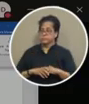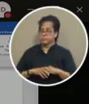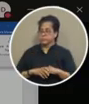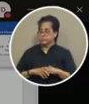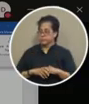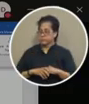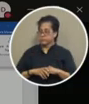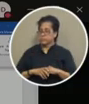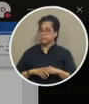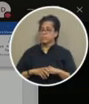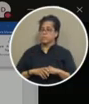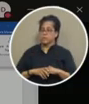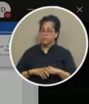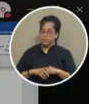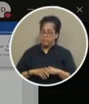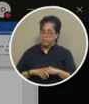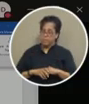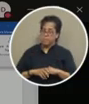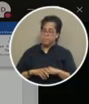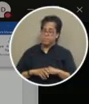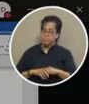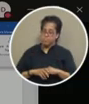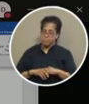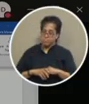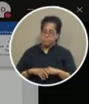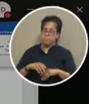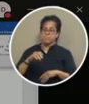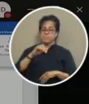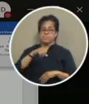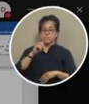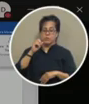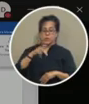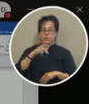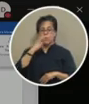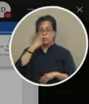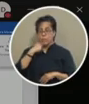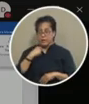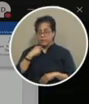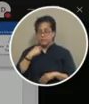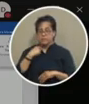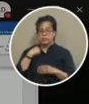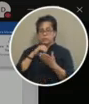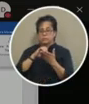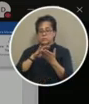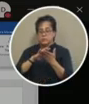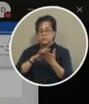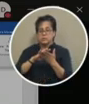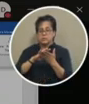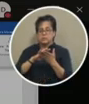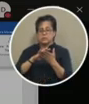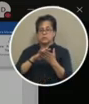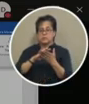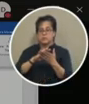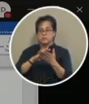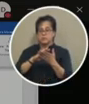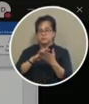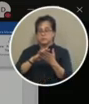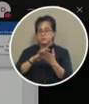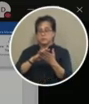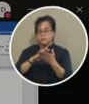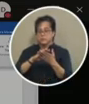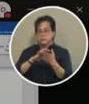Yes, we can see it. Yes. Yes, ma'am. So the red line, if I could read it into the record, Laura, it would be